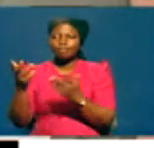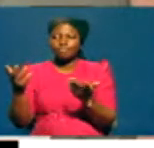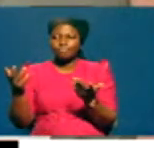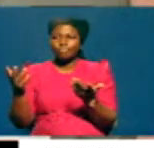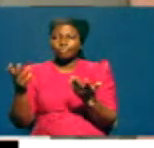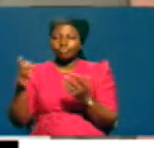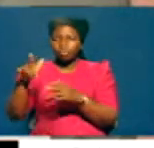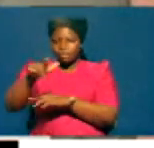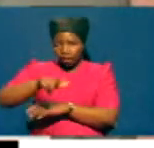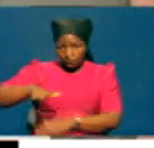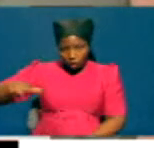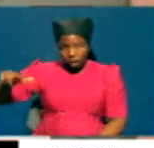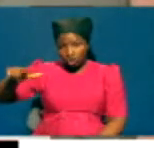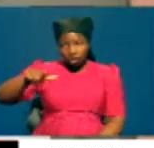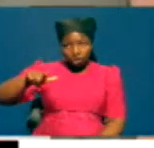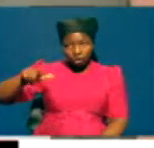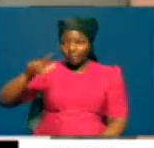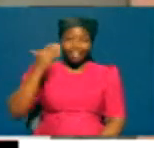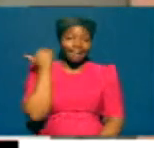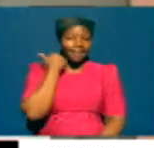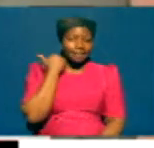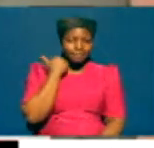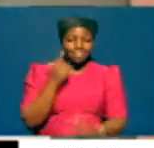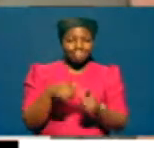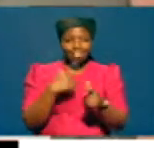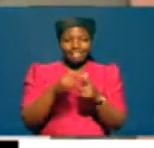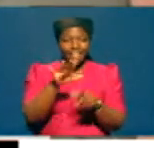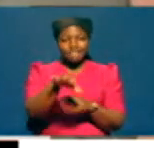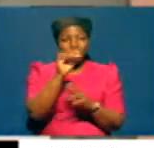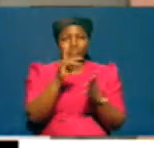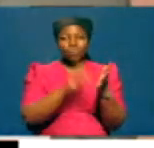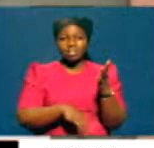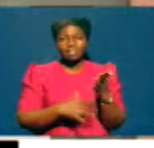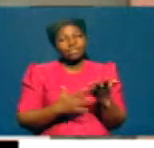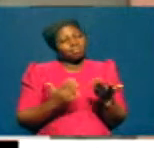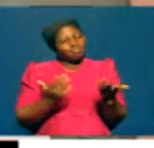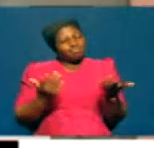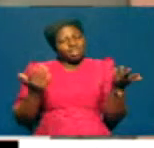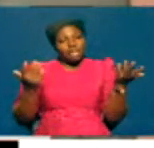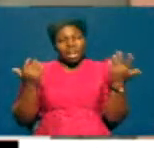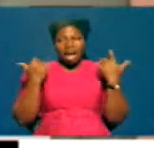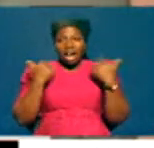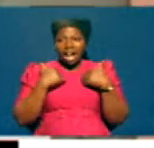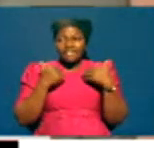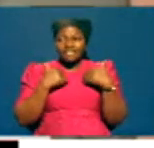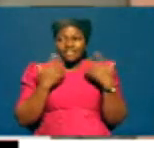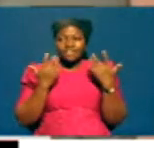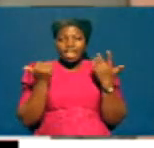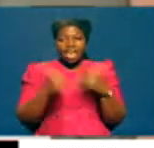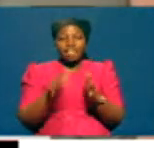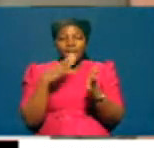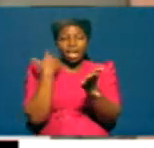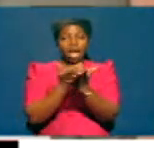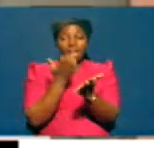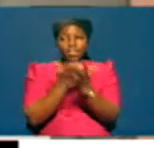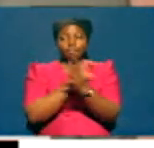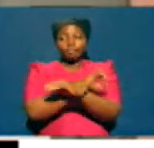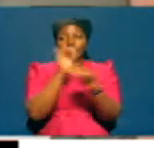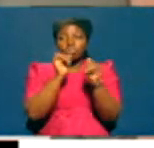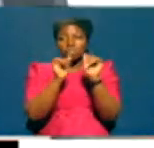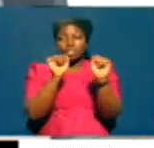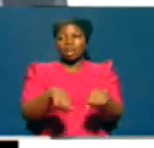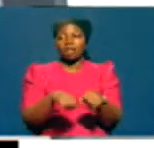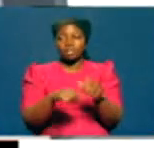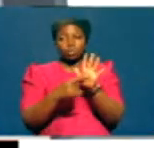location of scene, walikuta ati hakuna any evidence ambayo inaonekana hao watu